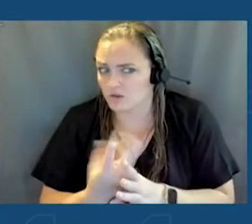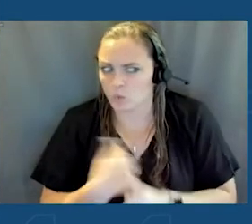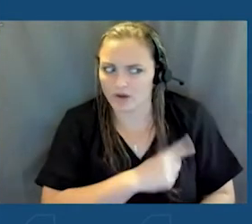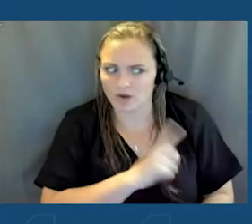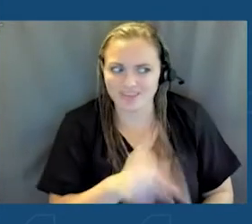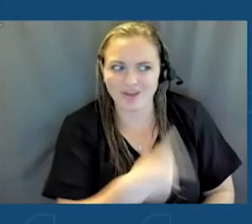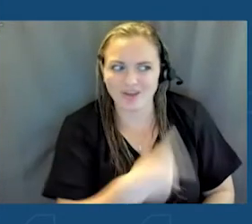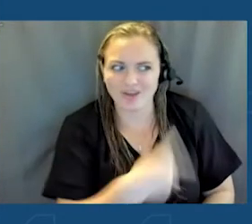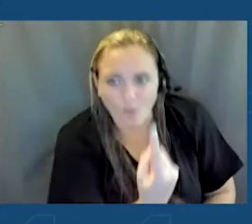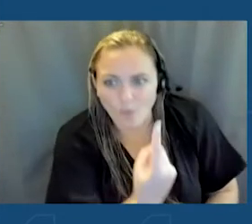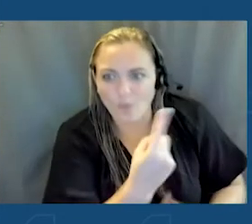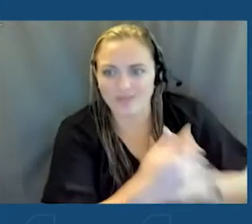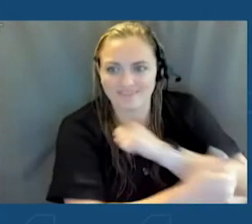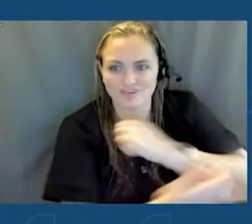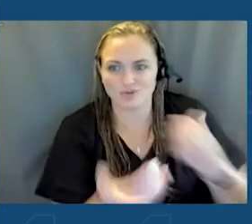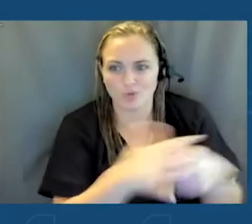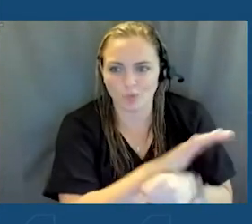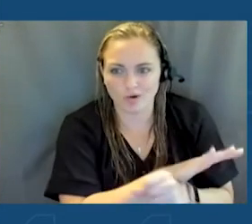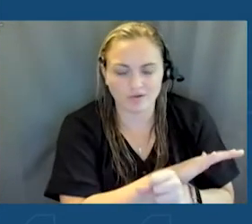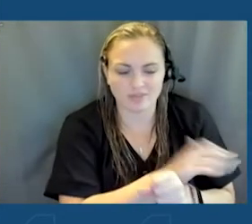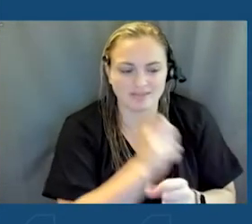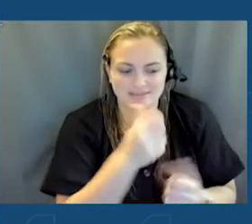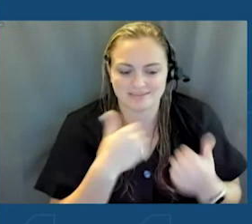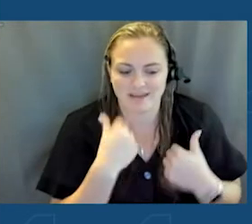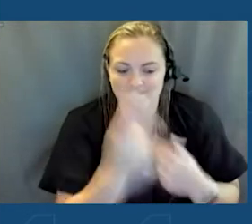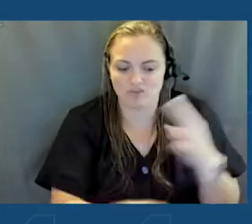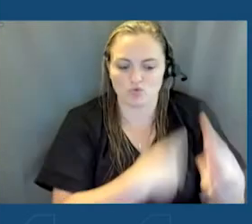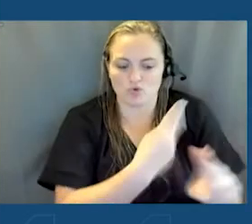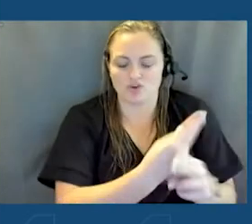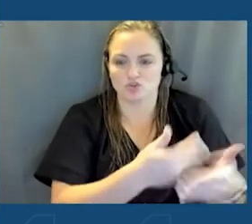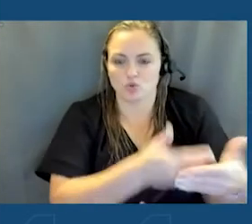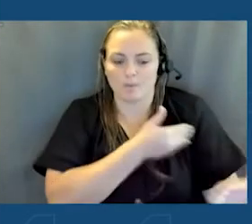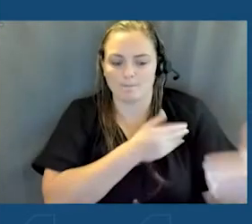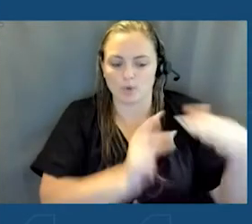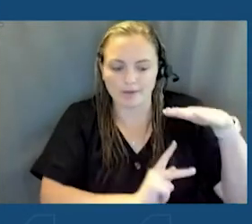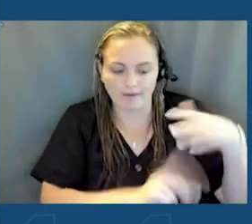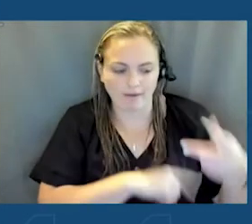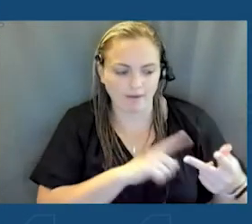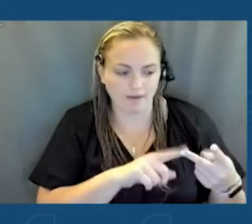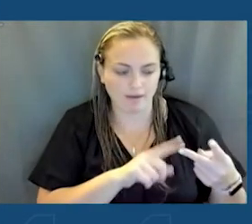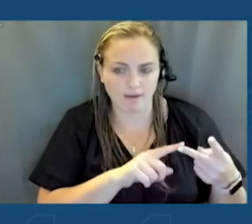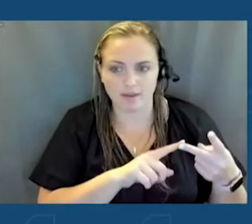industrialized country in the world without universal pre-K, universal